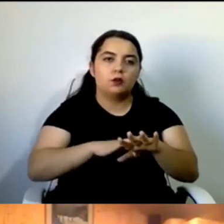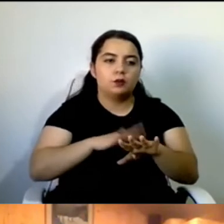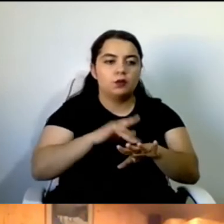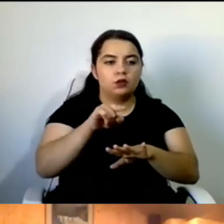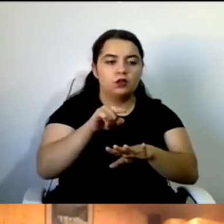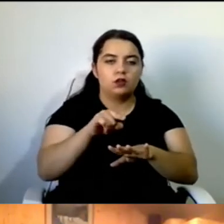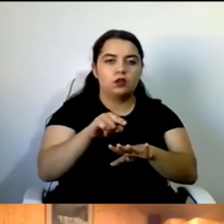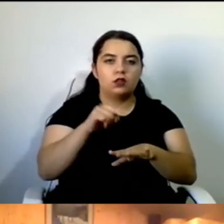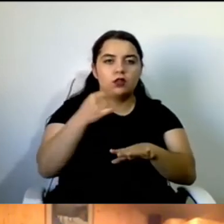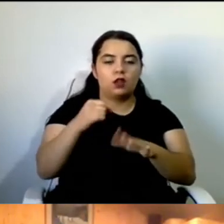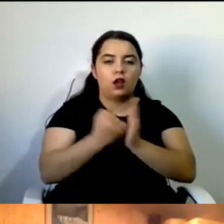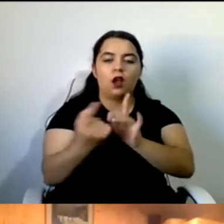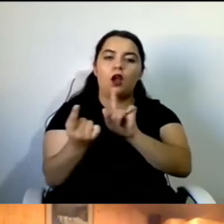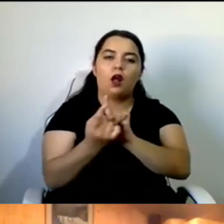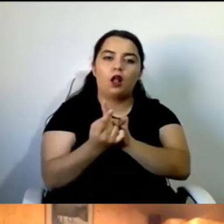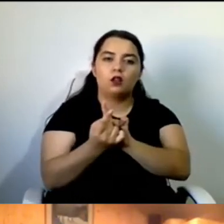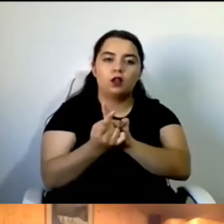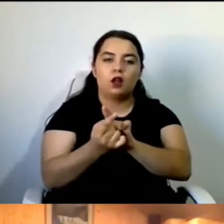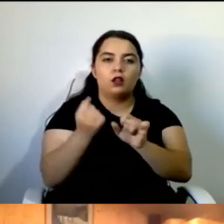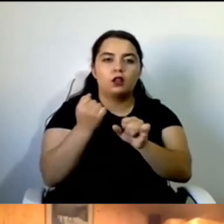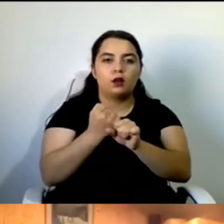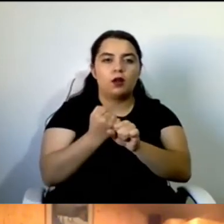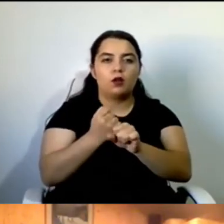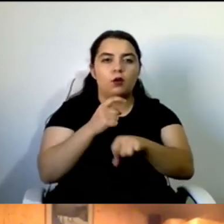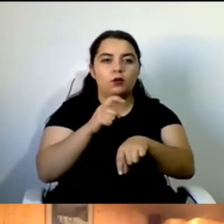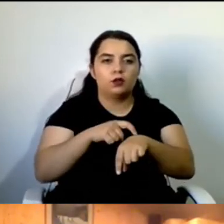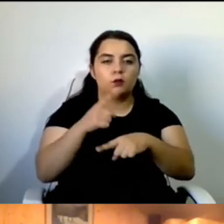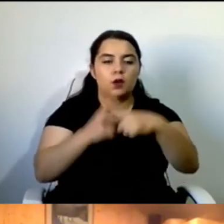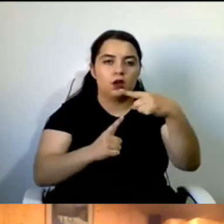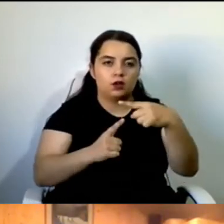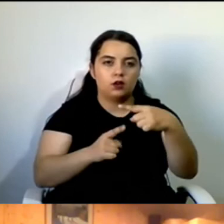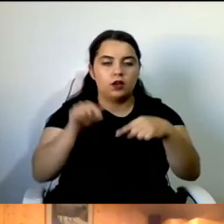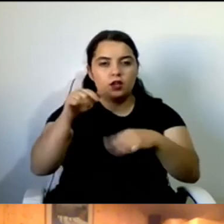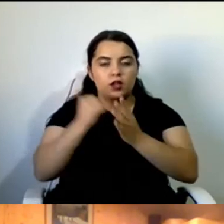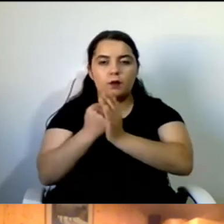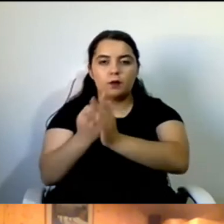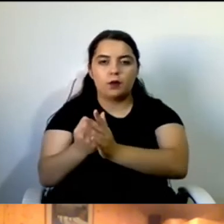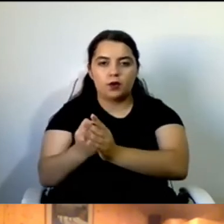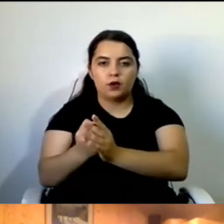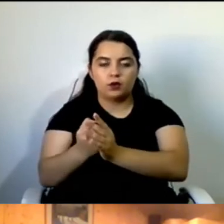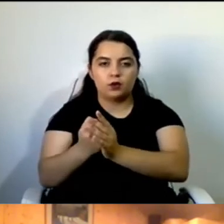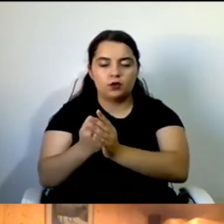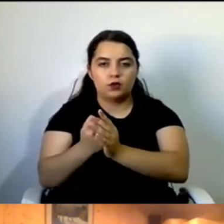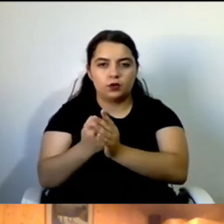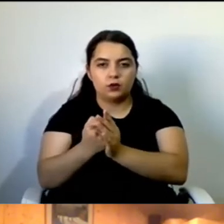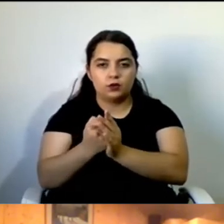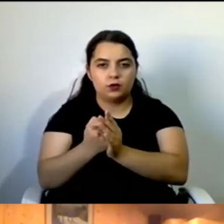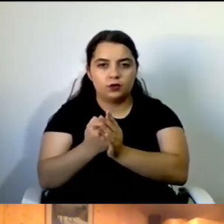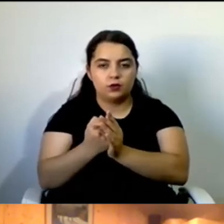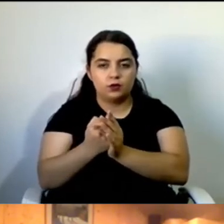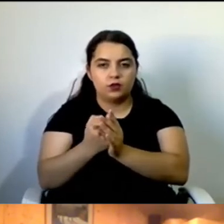means tested in Sweden if you're getting it through the LSS legislation. If you get personal assistance through the